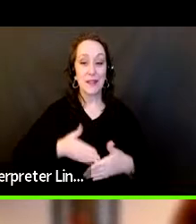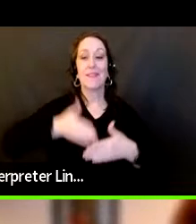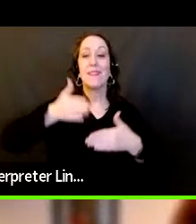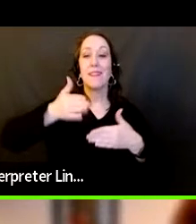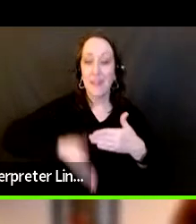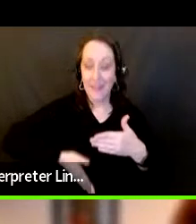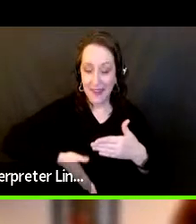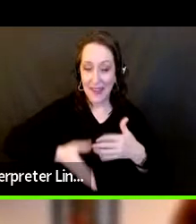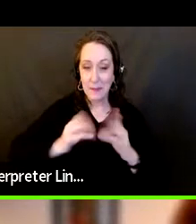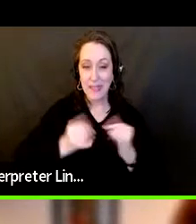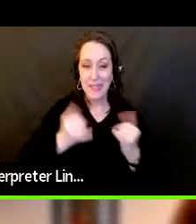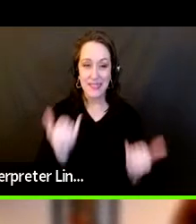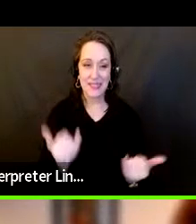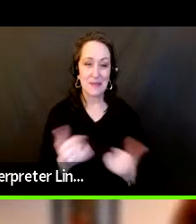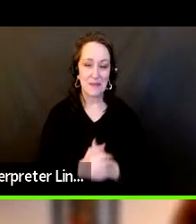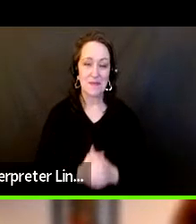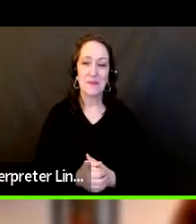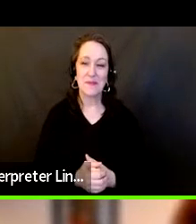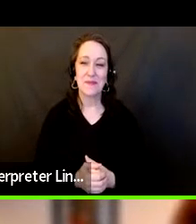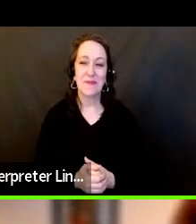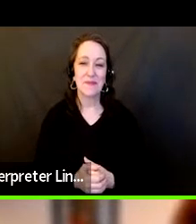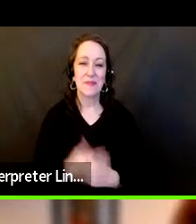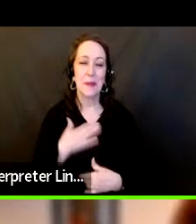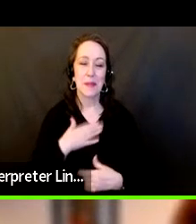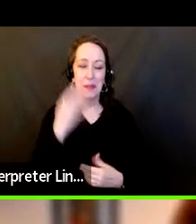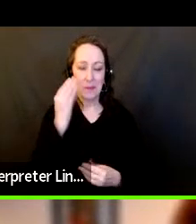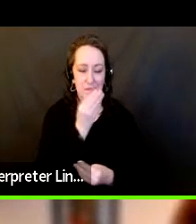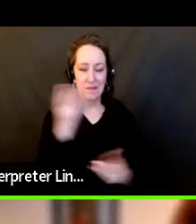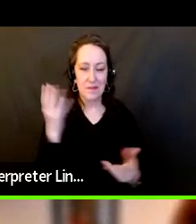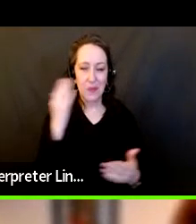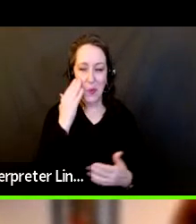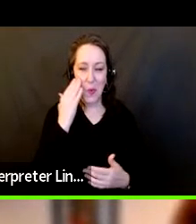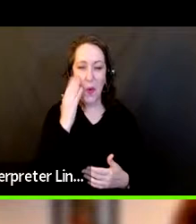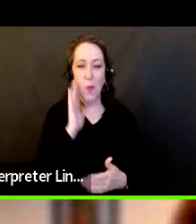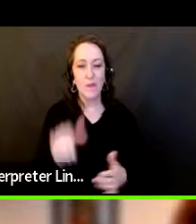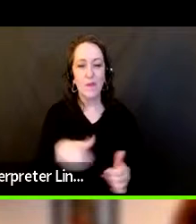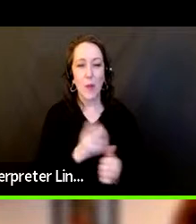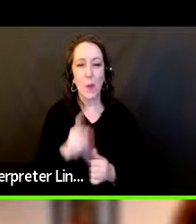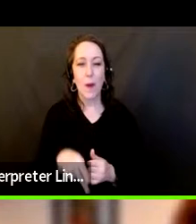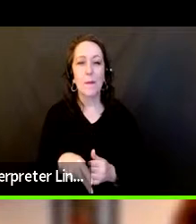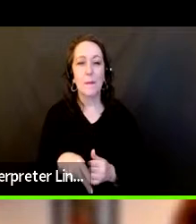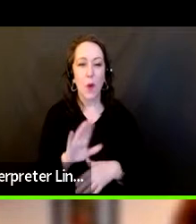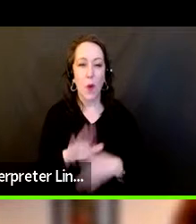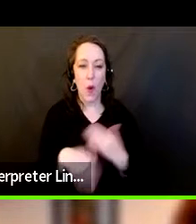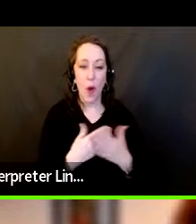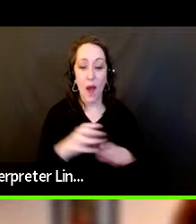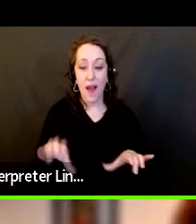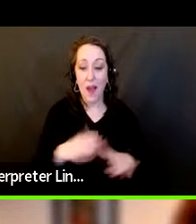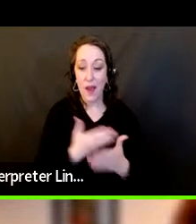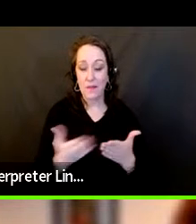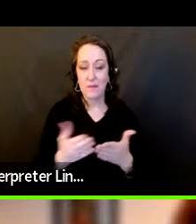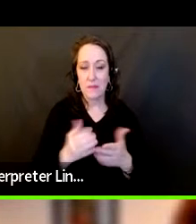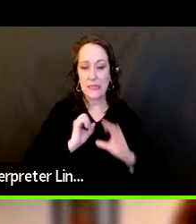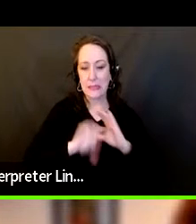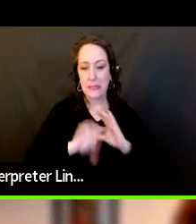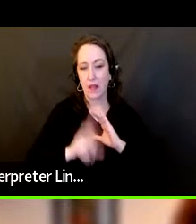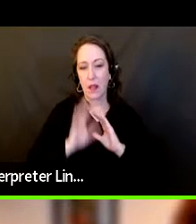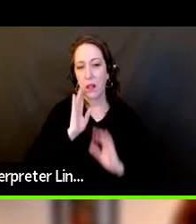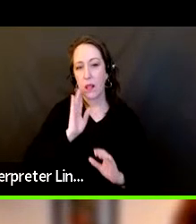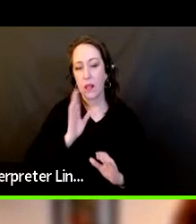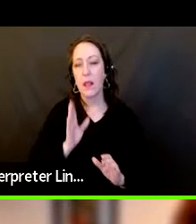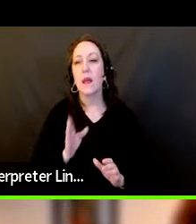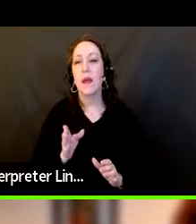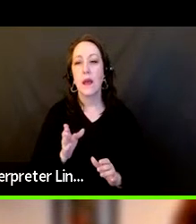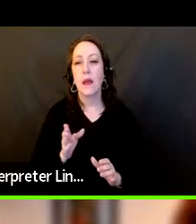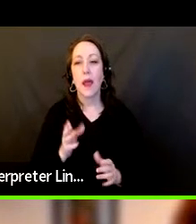the meeting for tonight. Please do know that we will follow up on all of the action items via email and look forward to